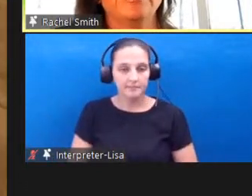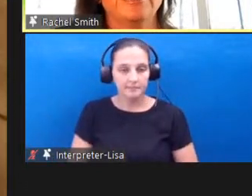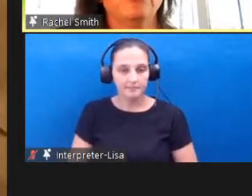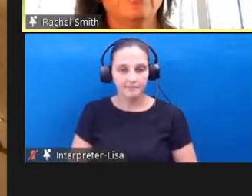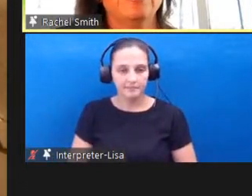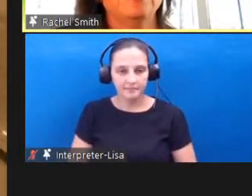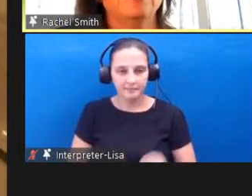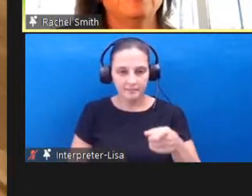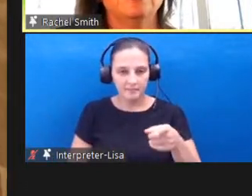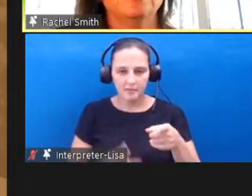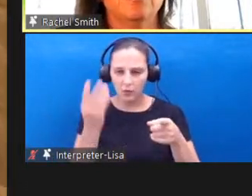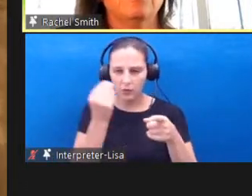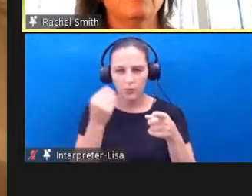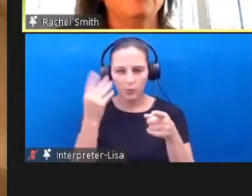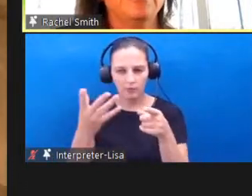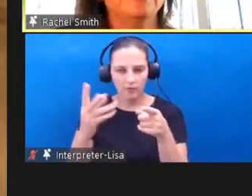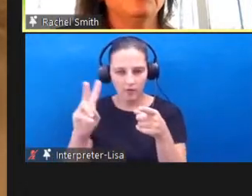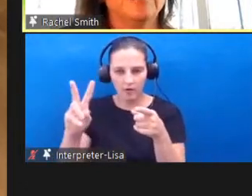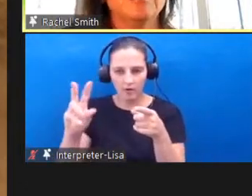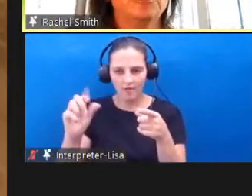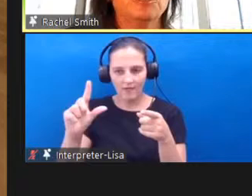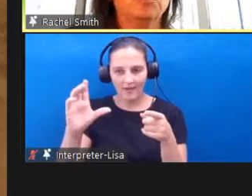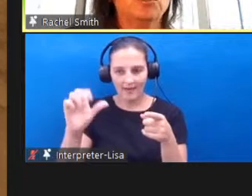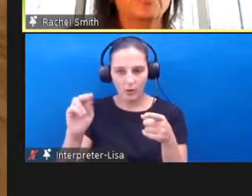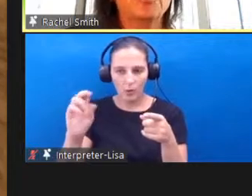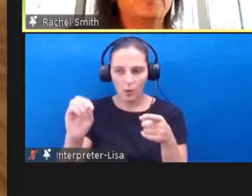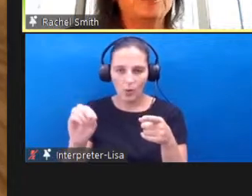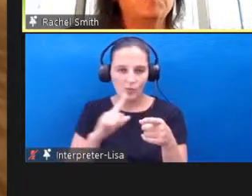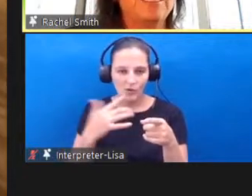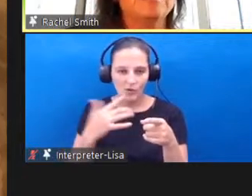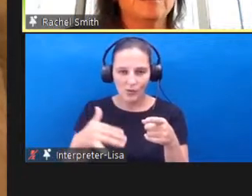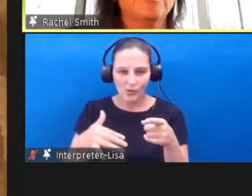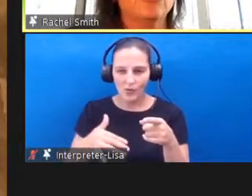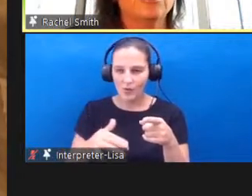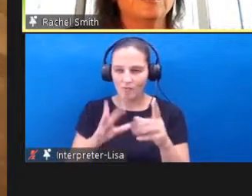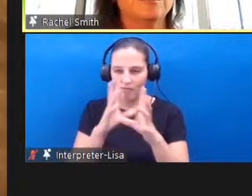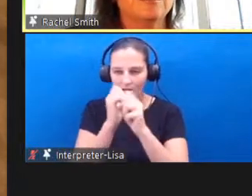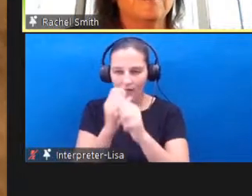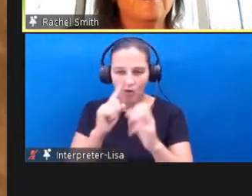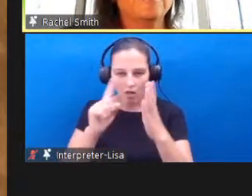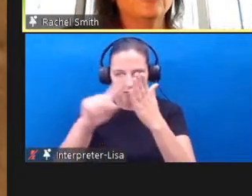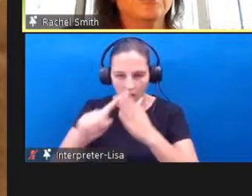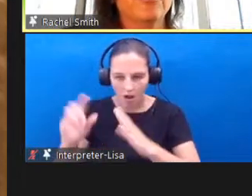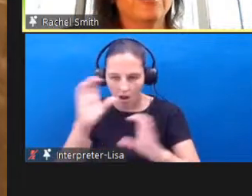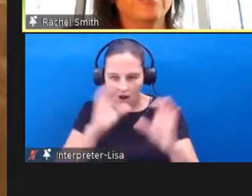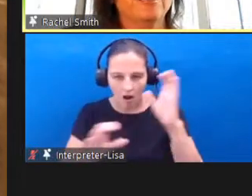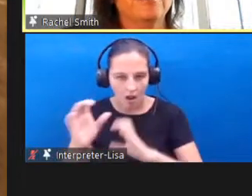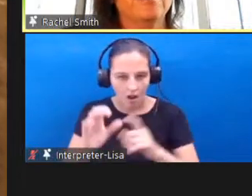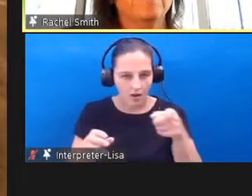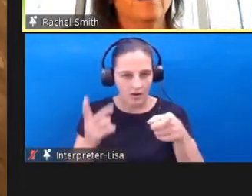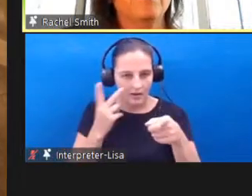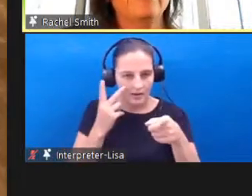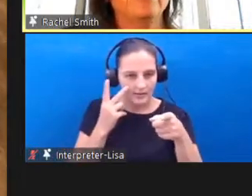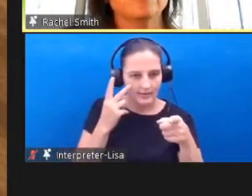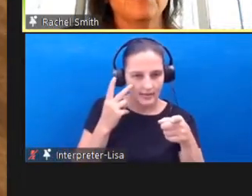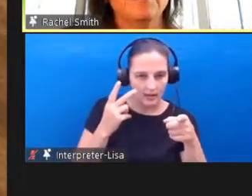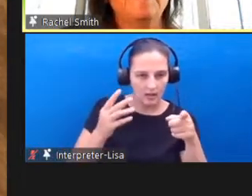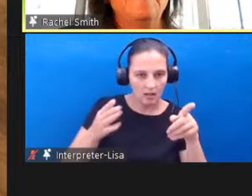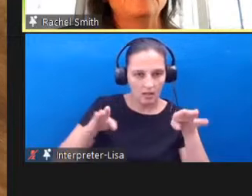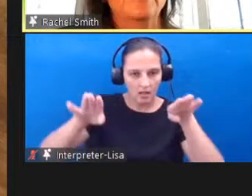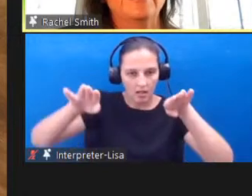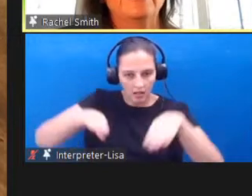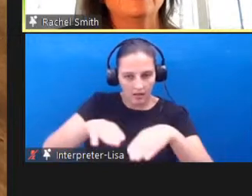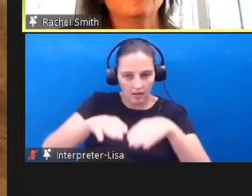beautiful volcano. I think this is an amazing place to explore with OpenSpace. And here you can see the caldera at the